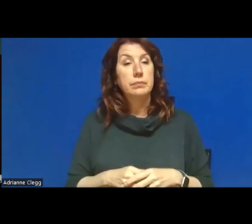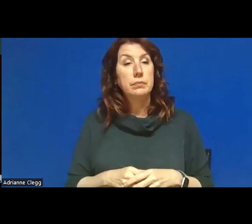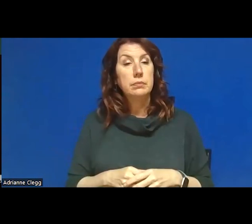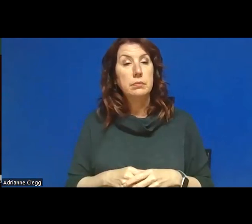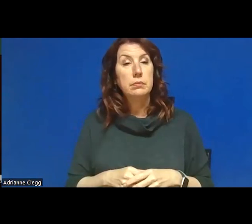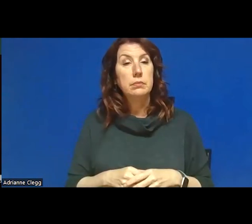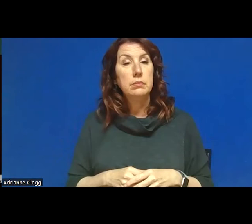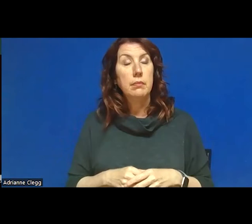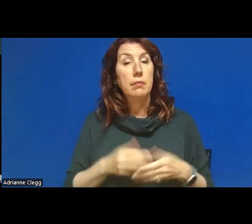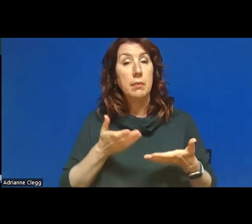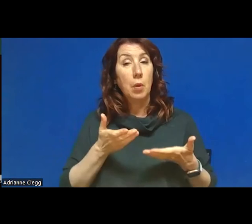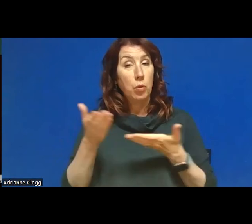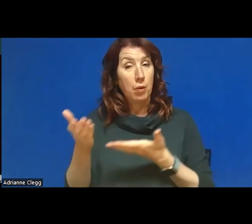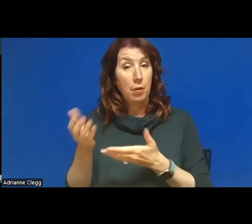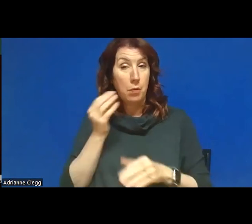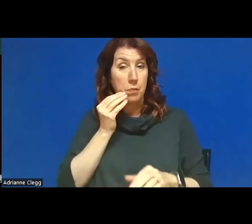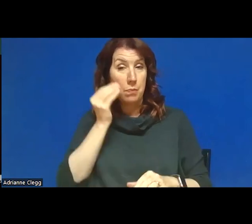And he took me home and he said,